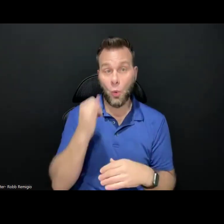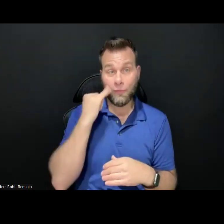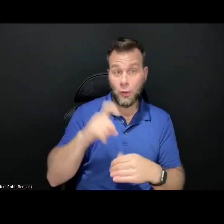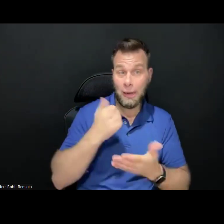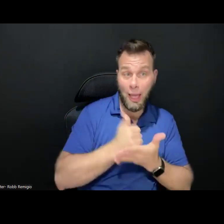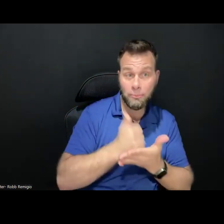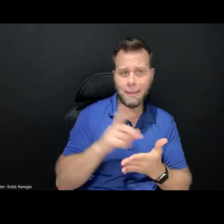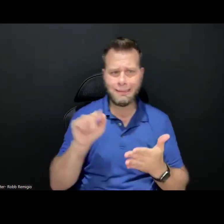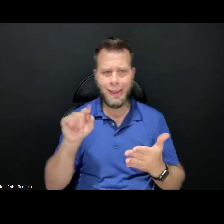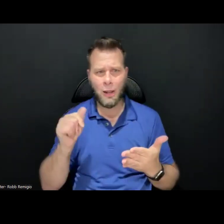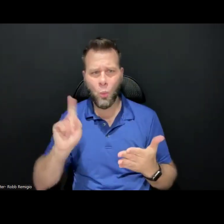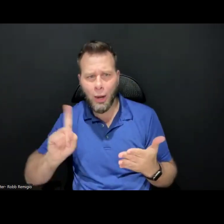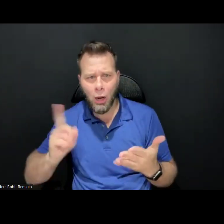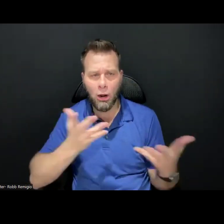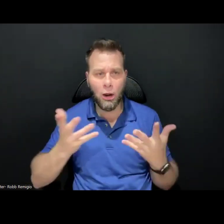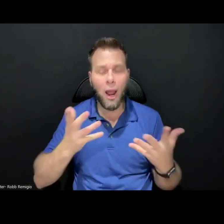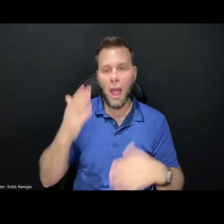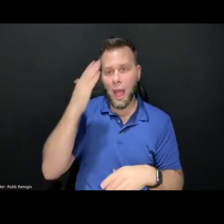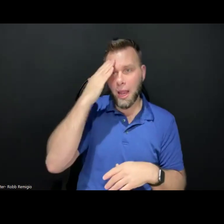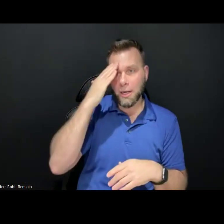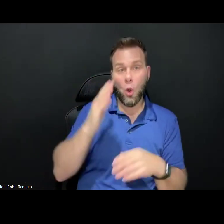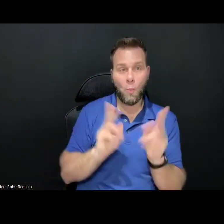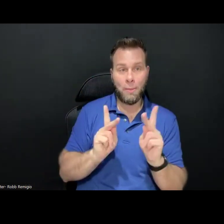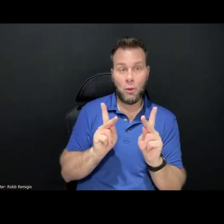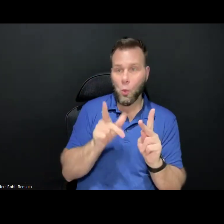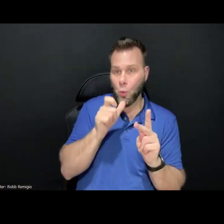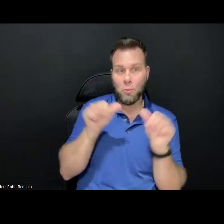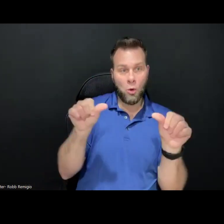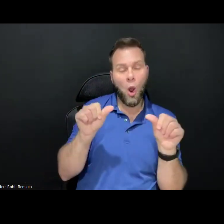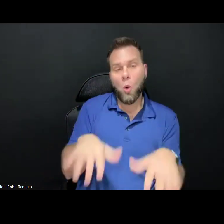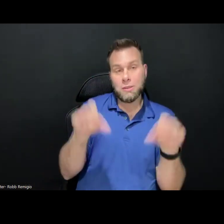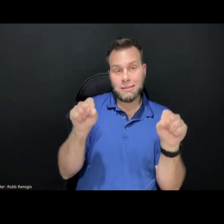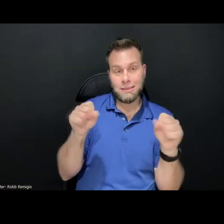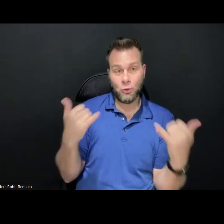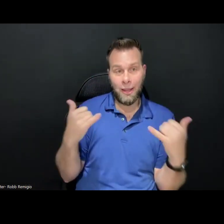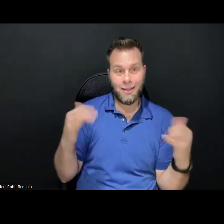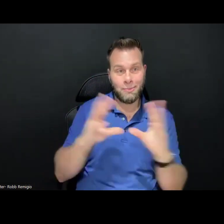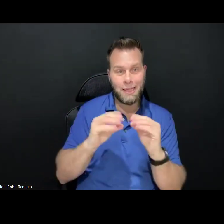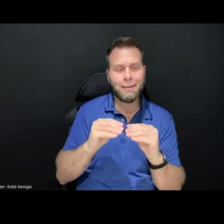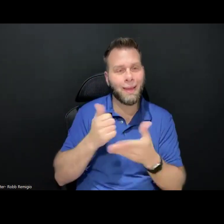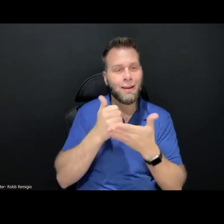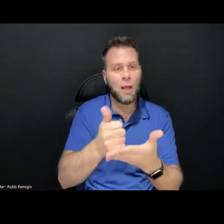that there are places like the folks hosting the webinar today that can help you understand what's out there.